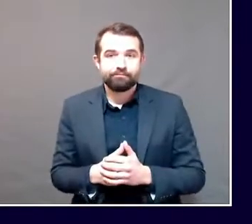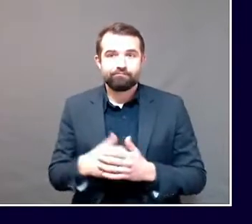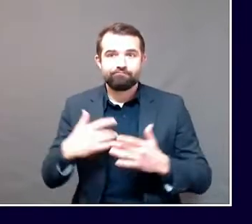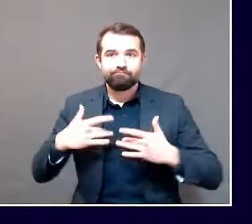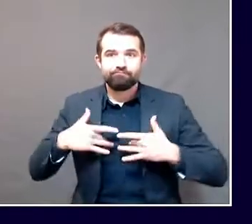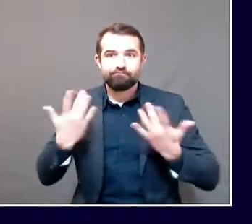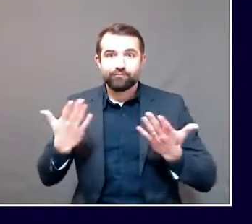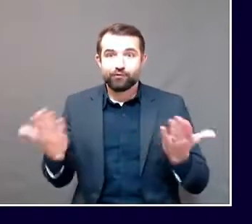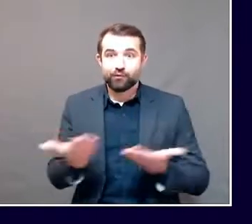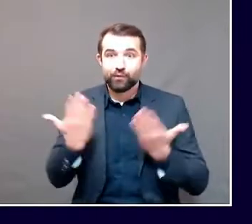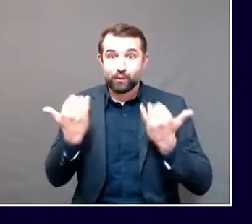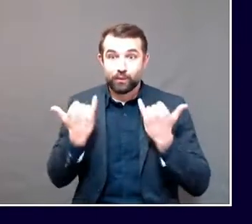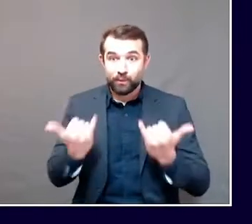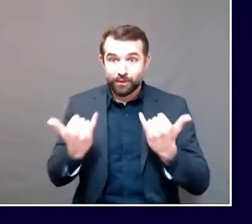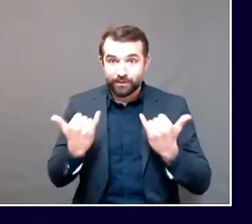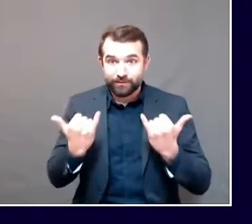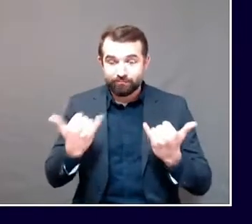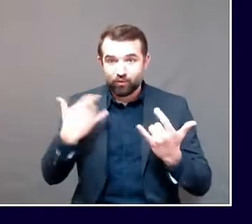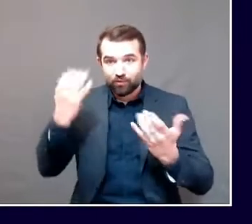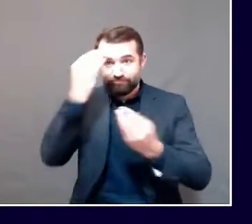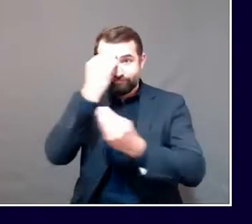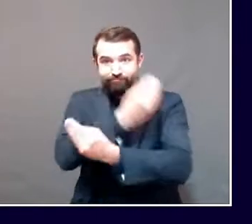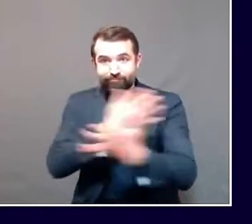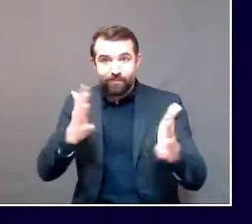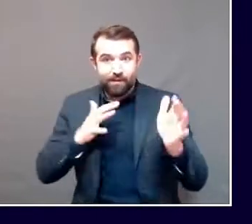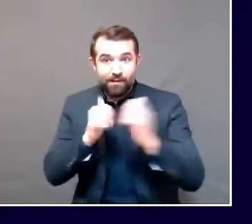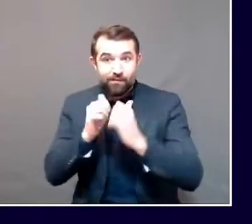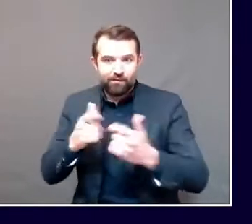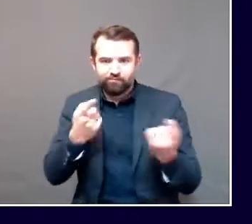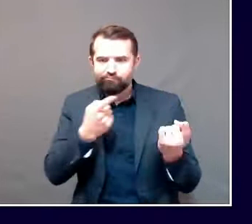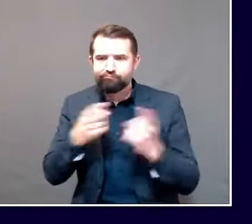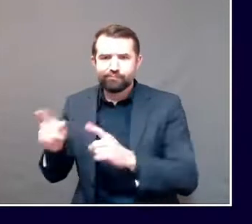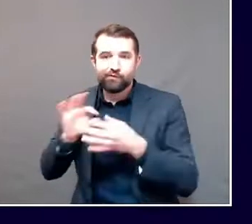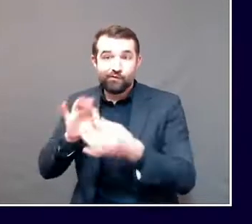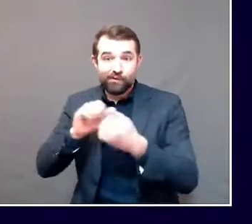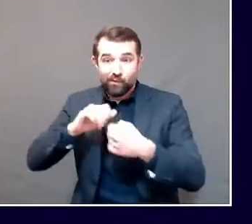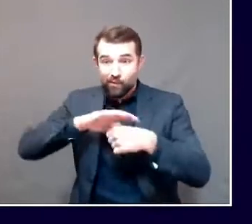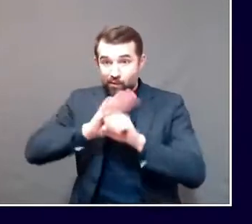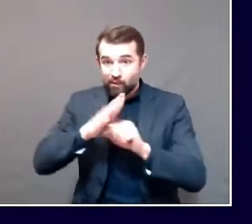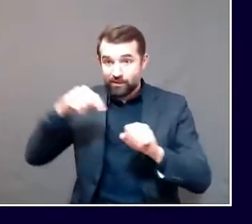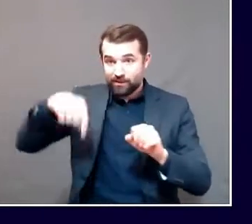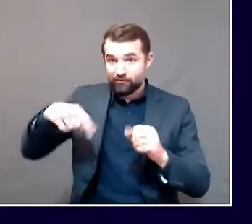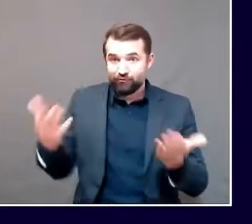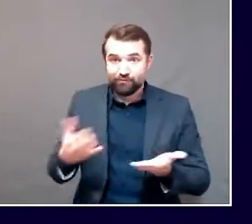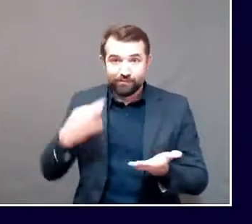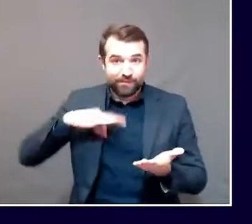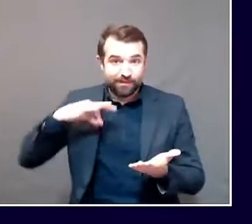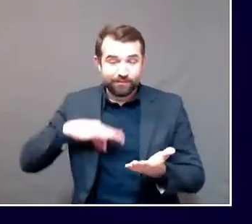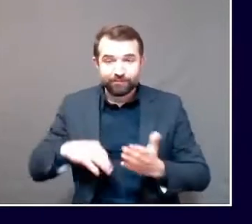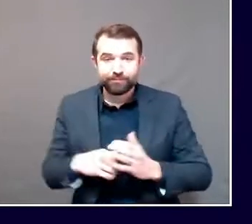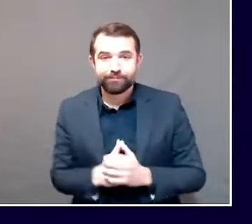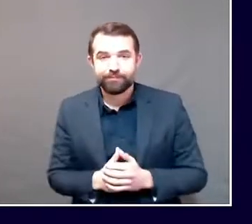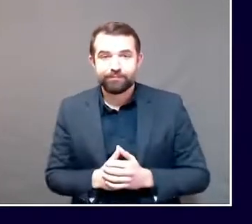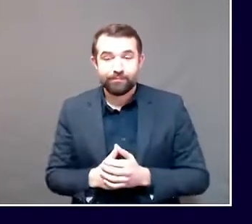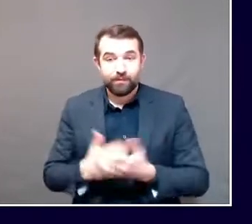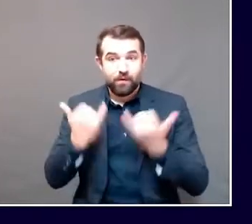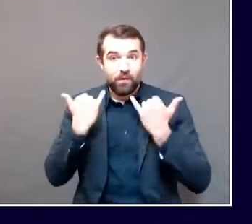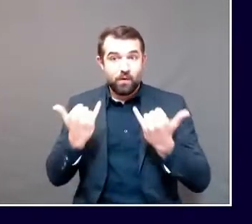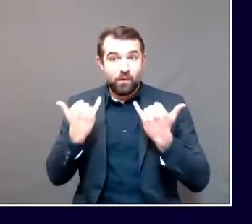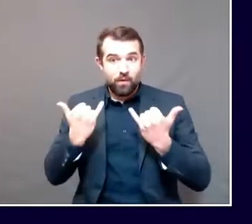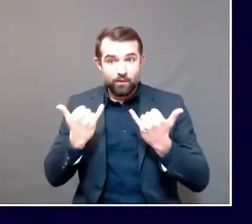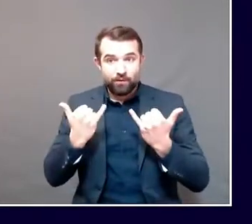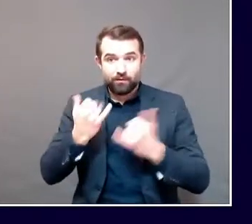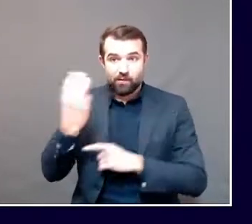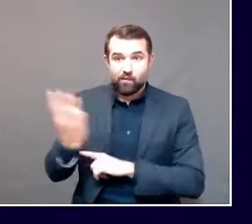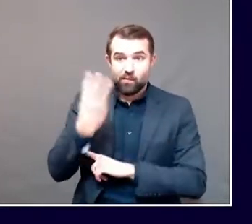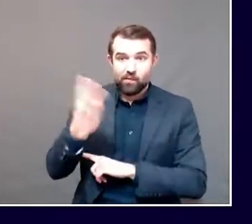join everyone this afternoon to provide you all an update on where we are with COVID-19 across the state of Maine for today,